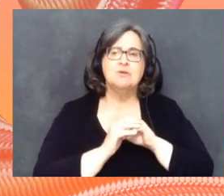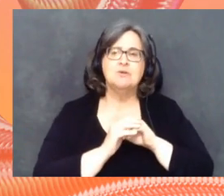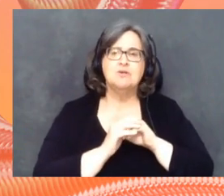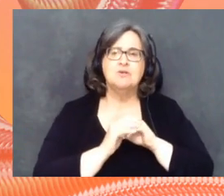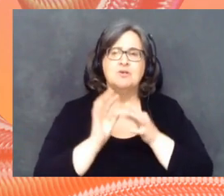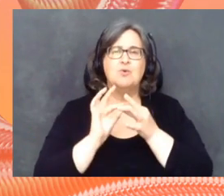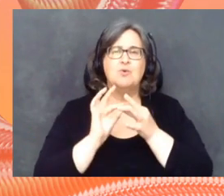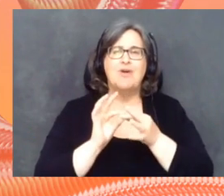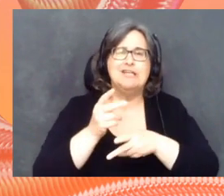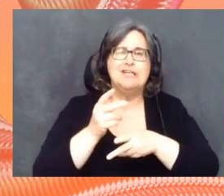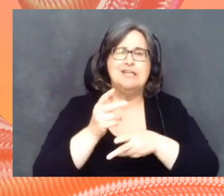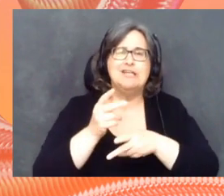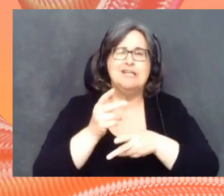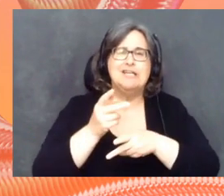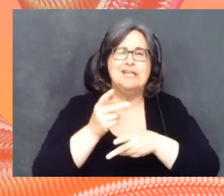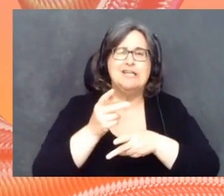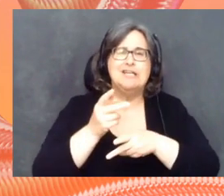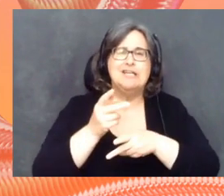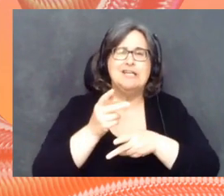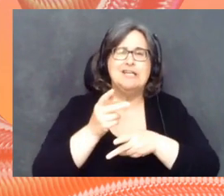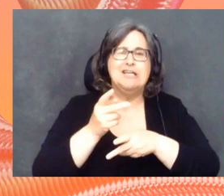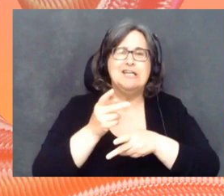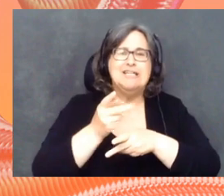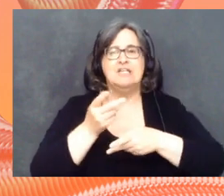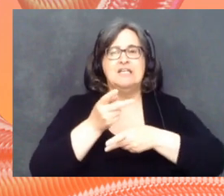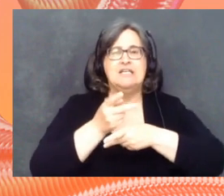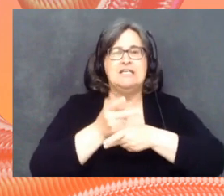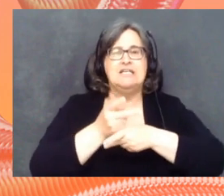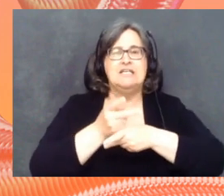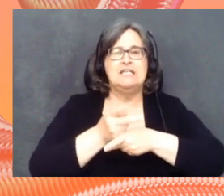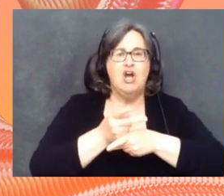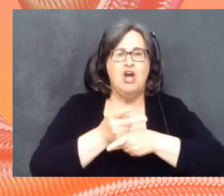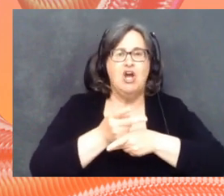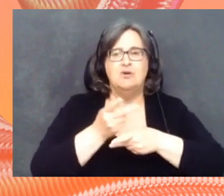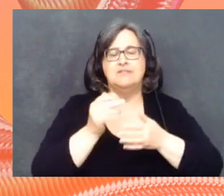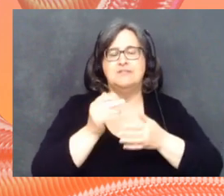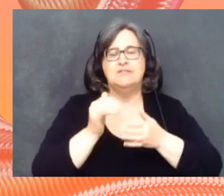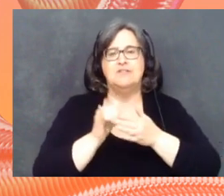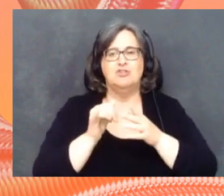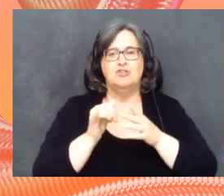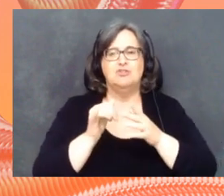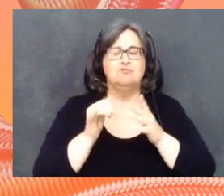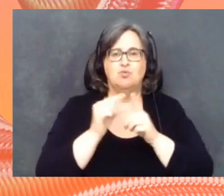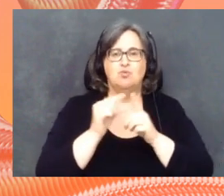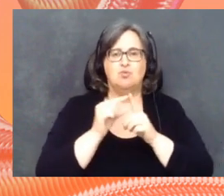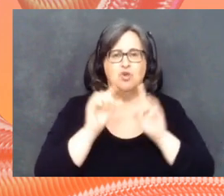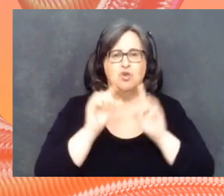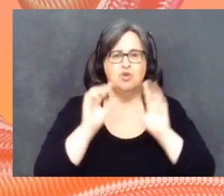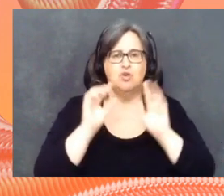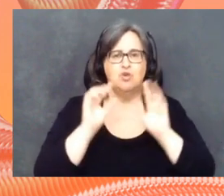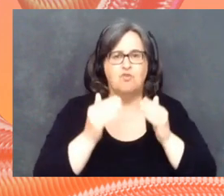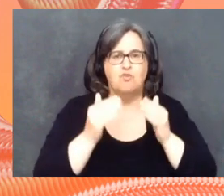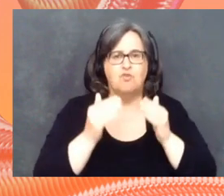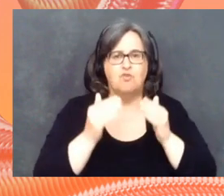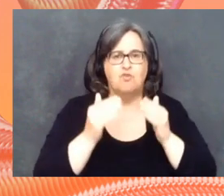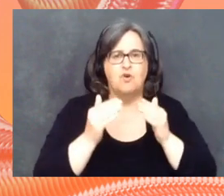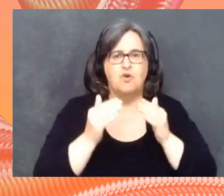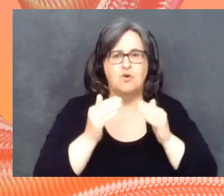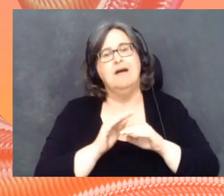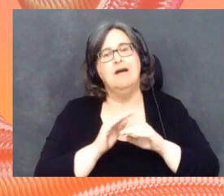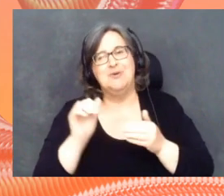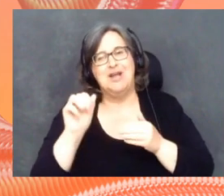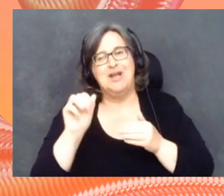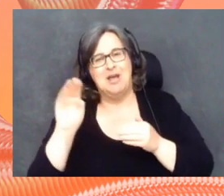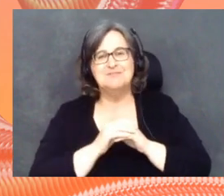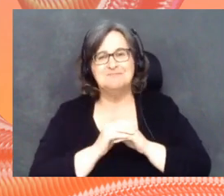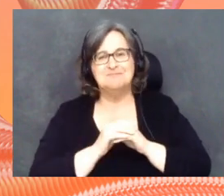care and care as a resource that's been, you know, centered often inside the AMC, and that's been work,